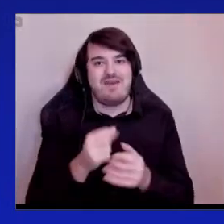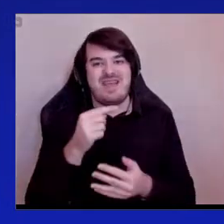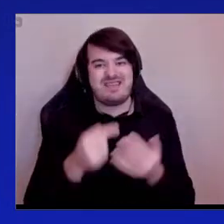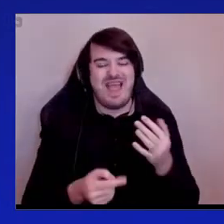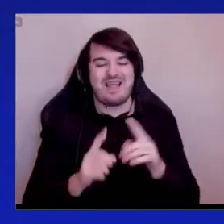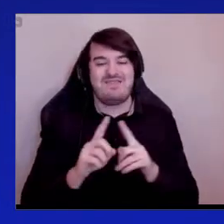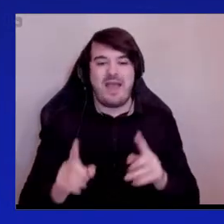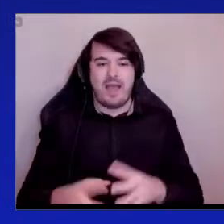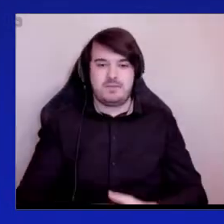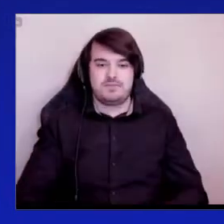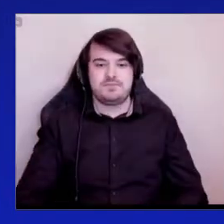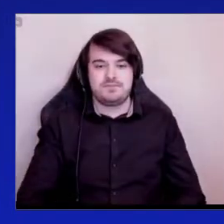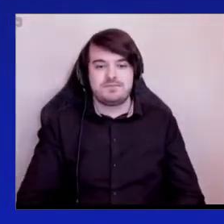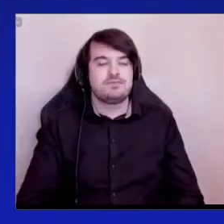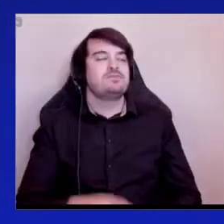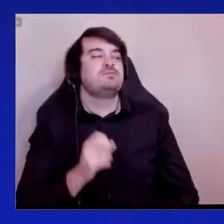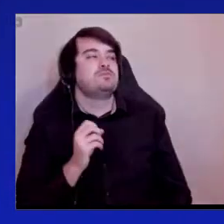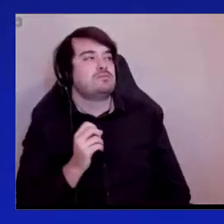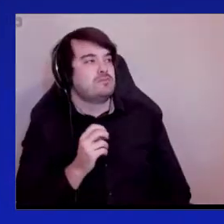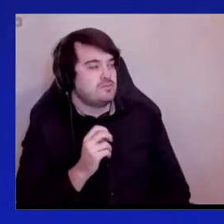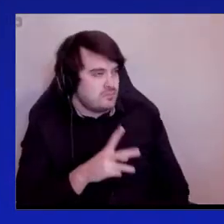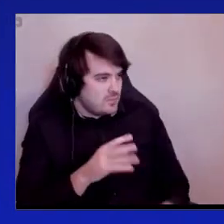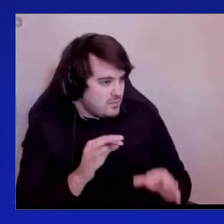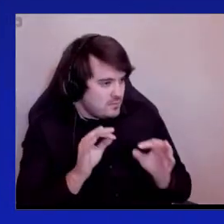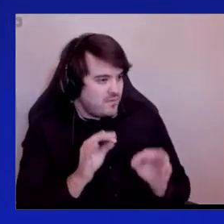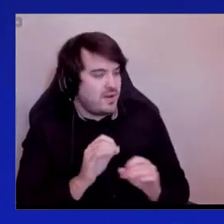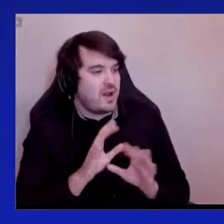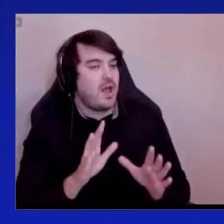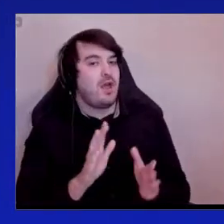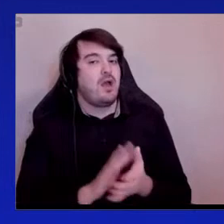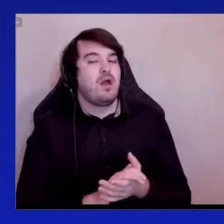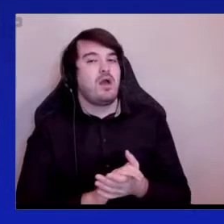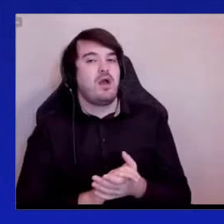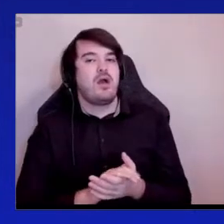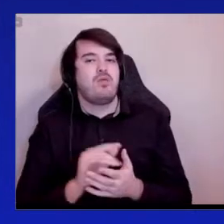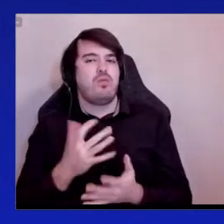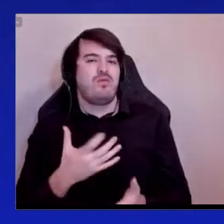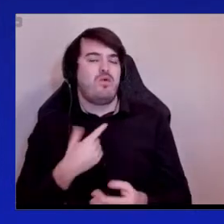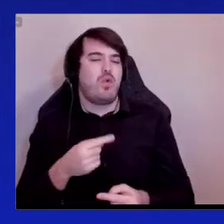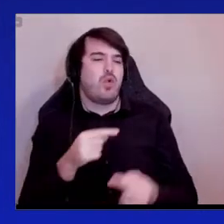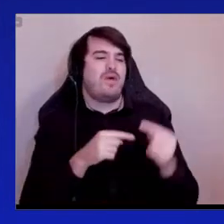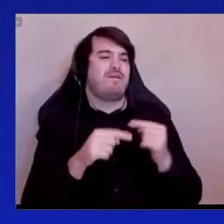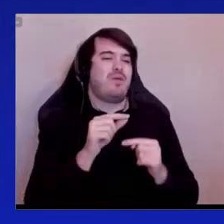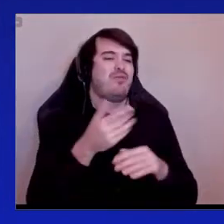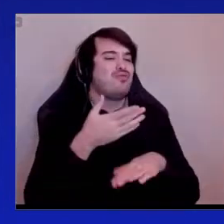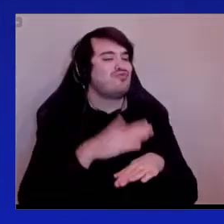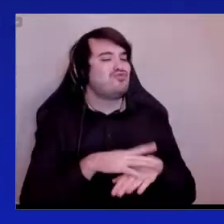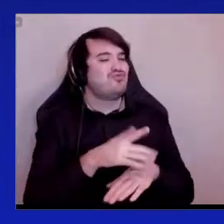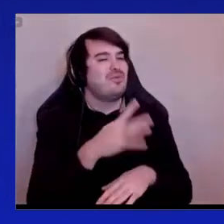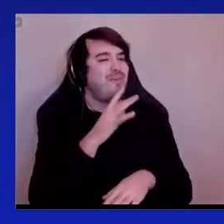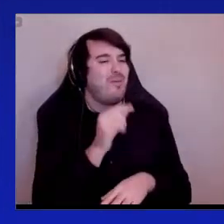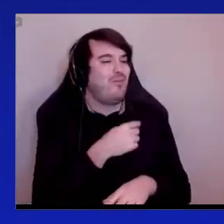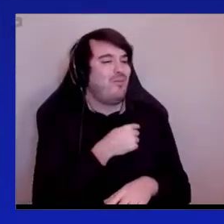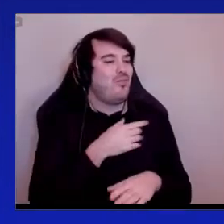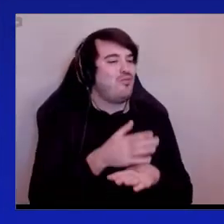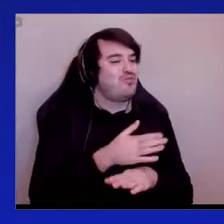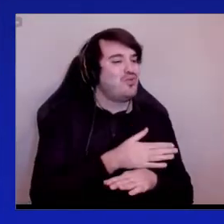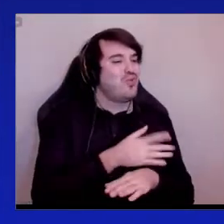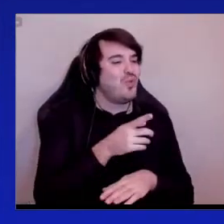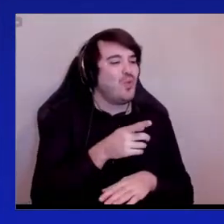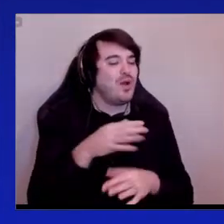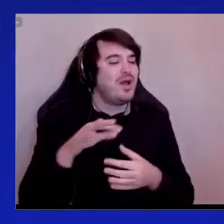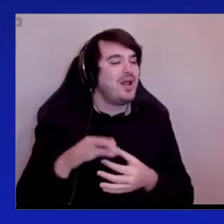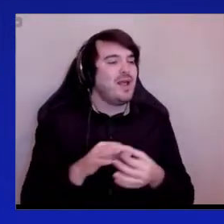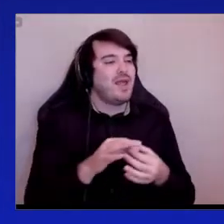slightly from last week to this week. Thank you. Puis je vais revenir un peu sur ce que vous avez dit plus tôt And I'm going to come back on